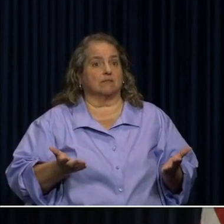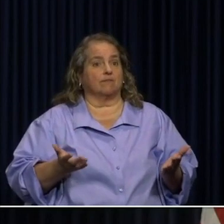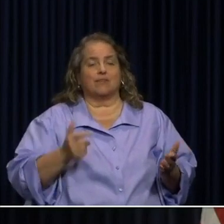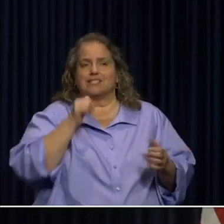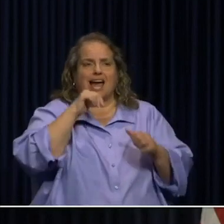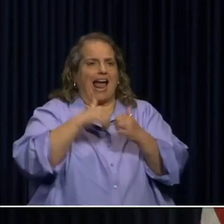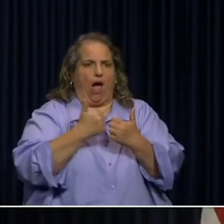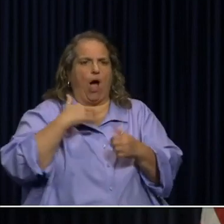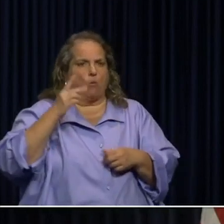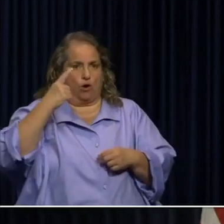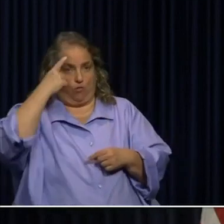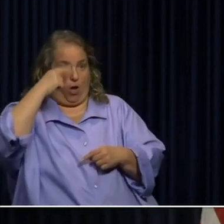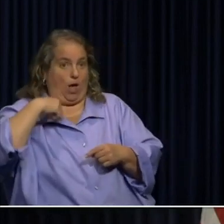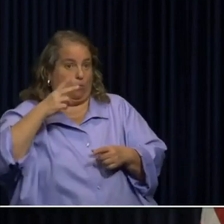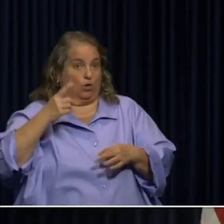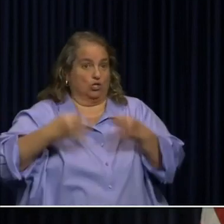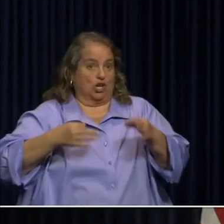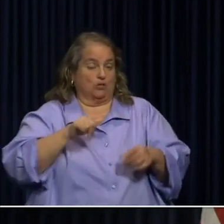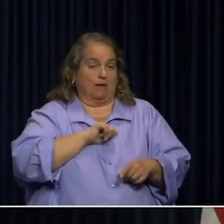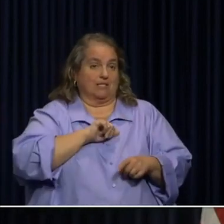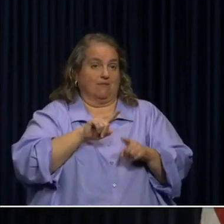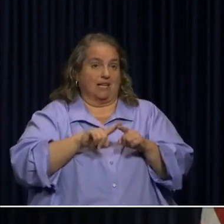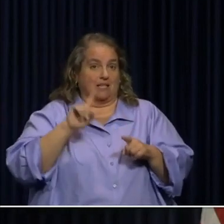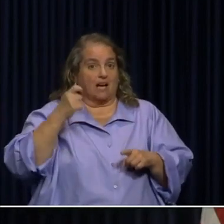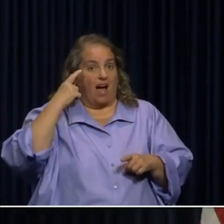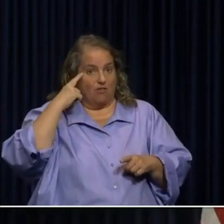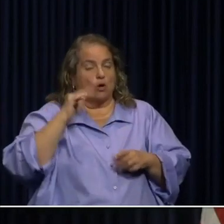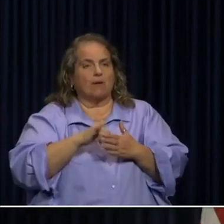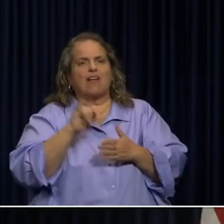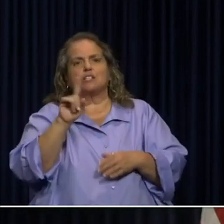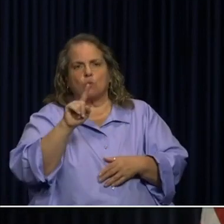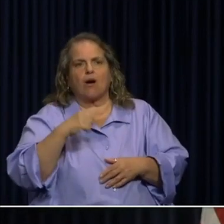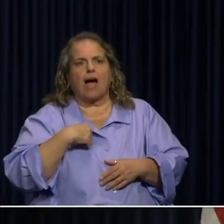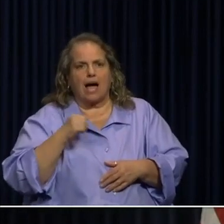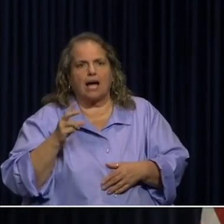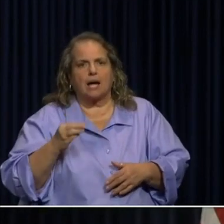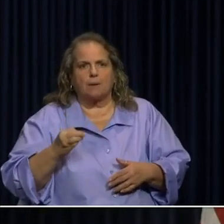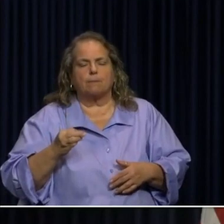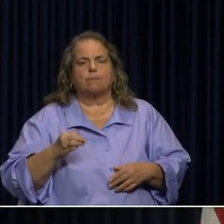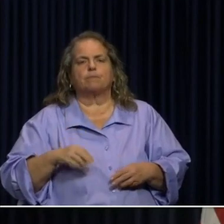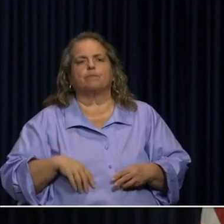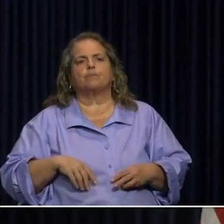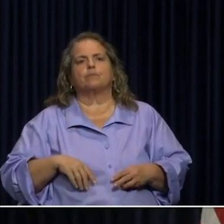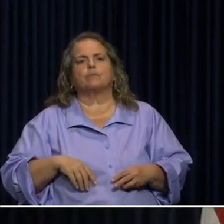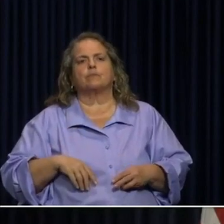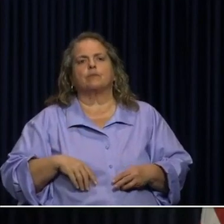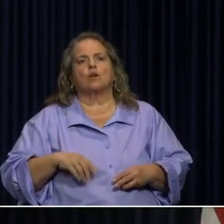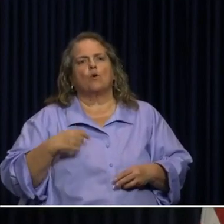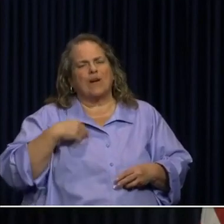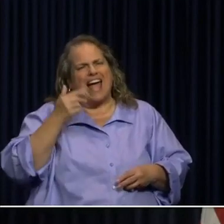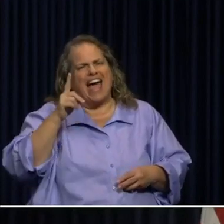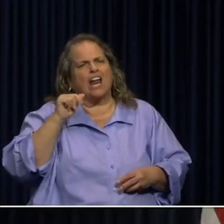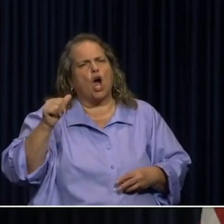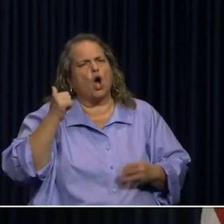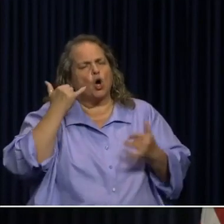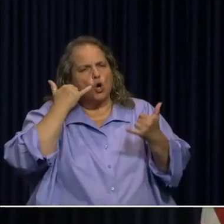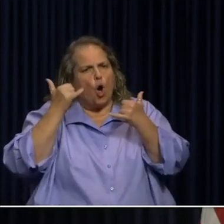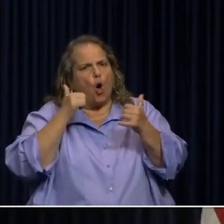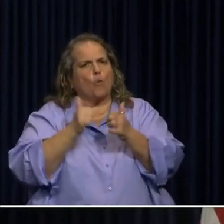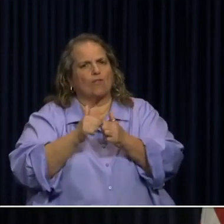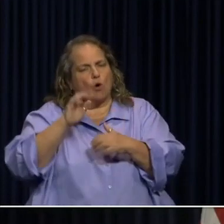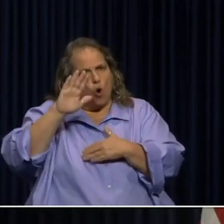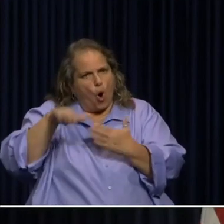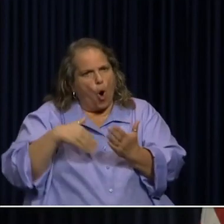how I thought I'd be judging myself as governor, but that's where we are. And let me say, we held a call with all